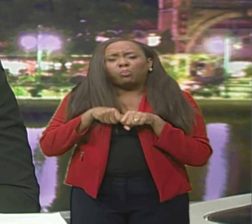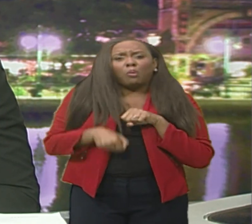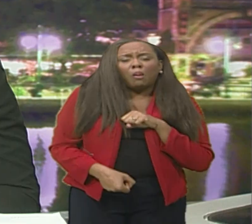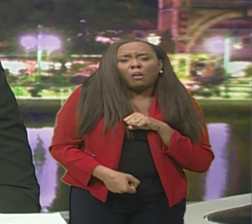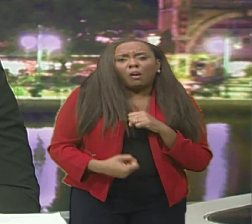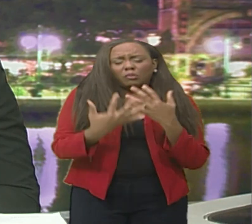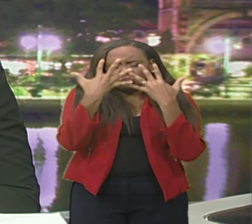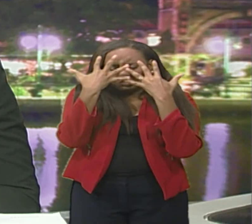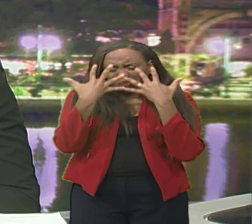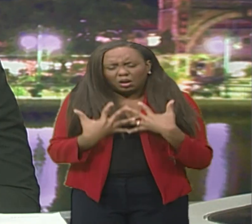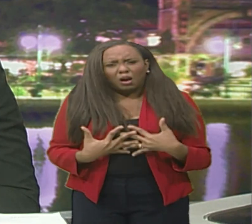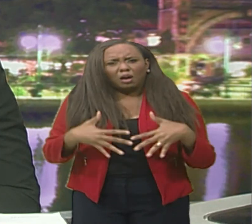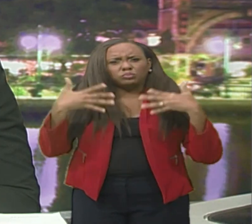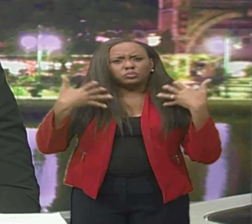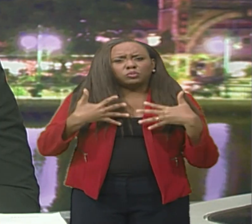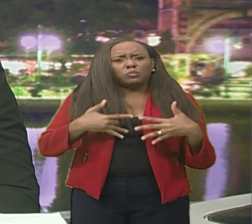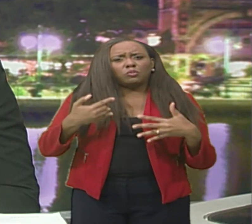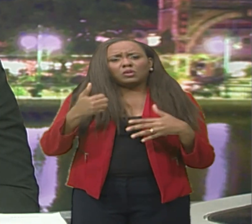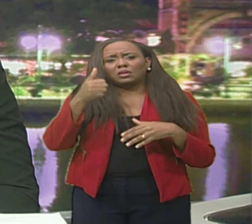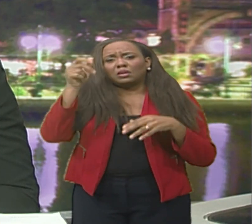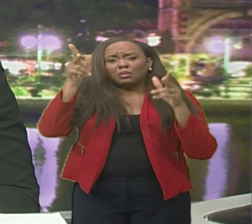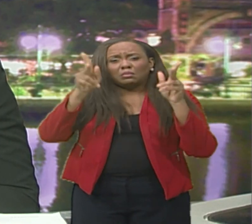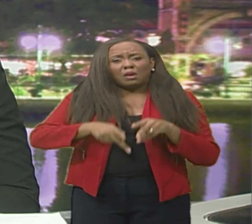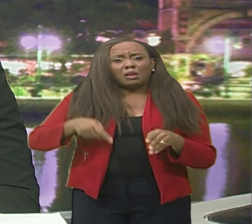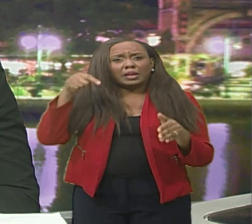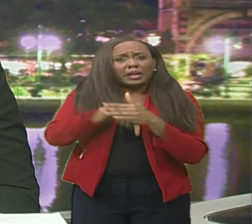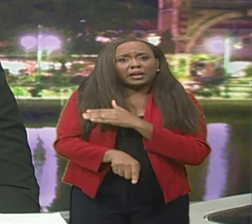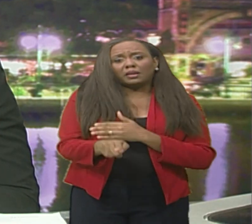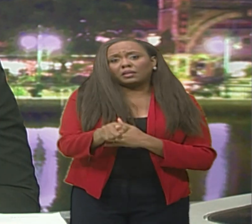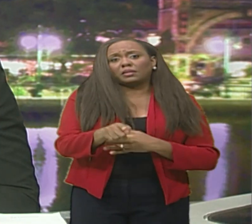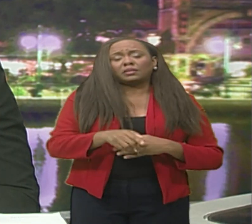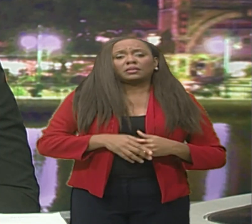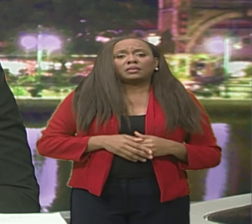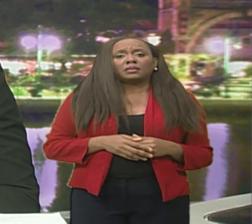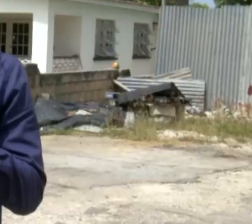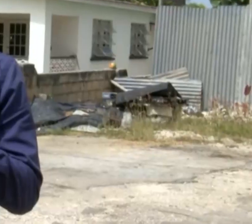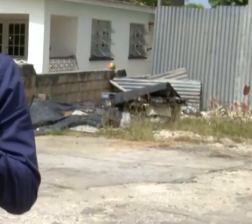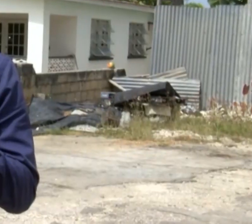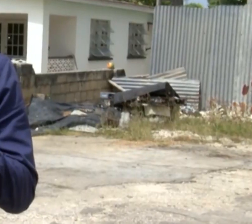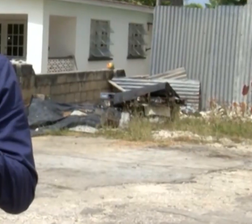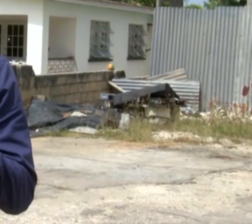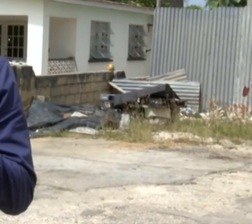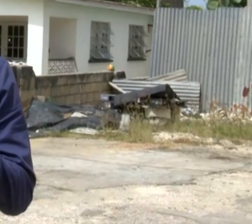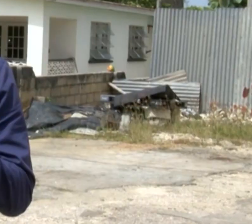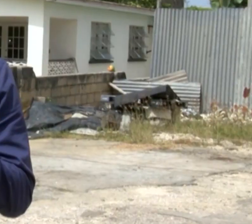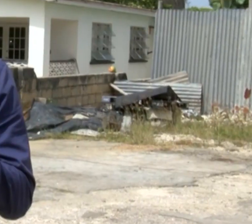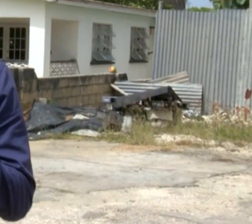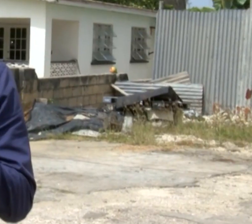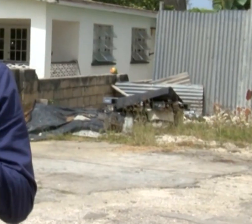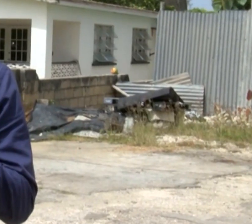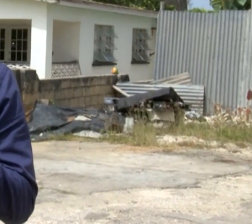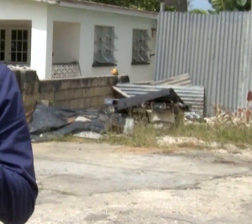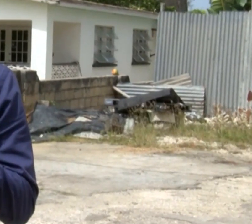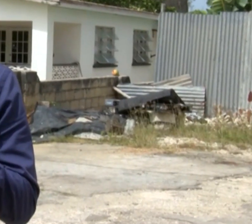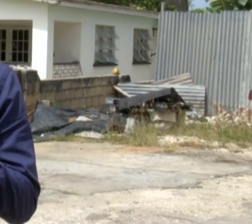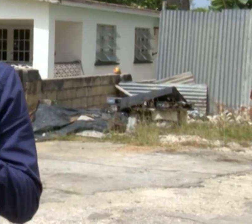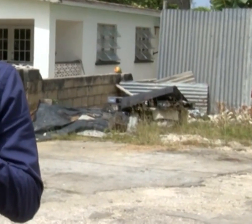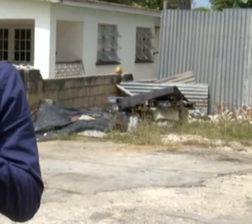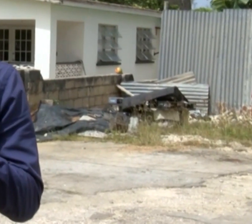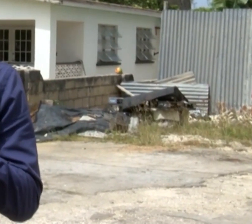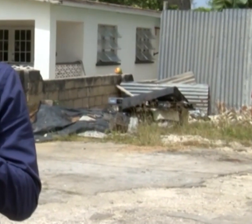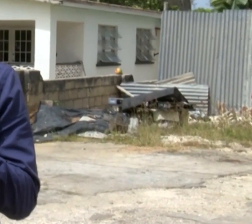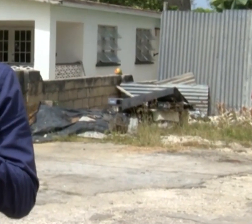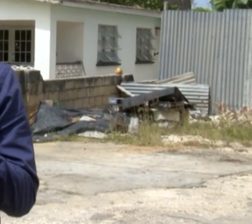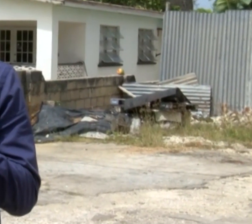Kareem Smith takes us into both of those communities. People living nearby say the 38-year-old woman was leaving after